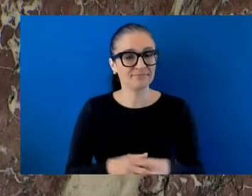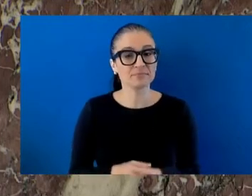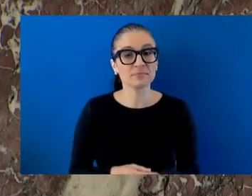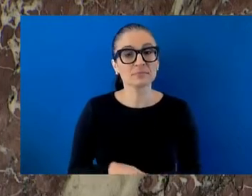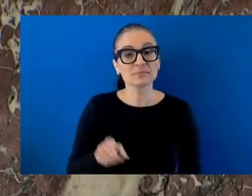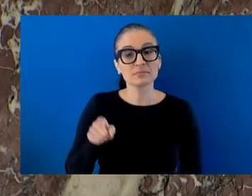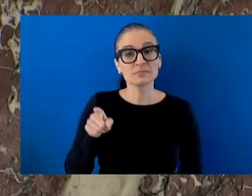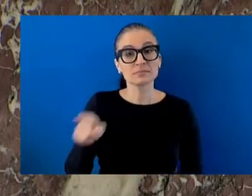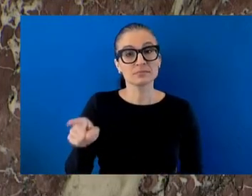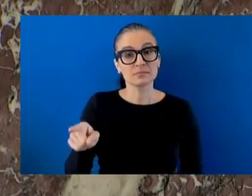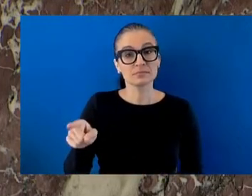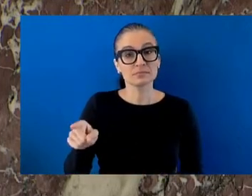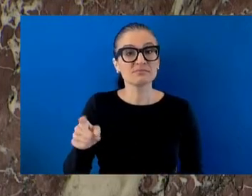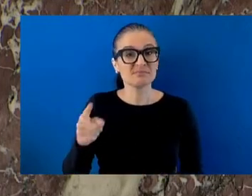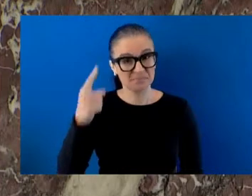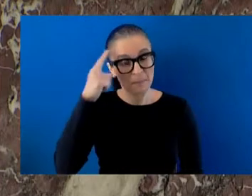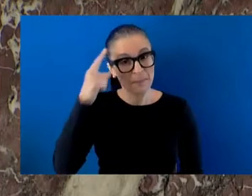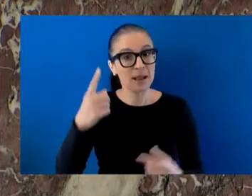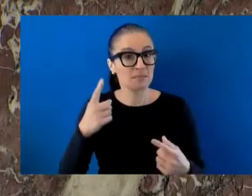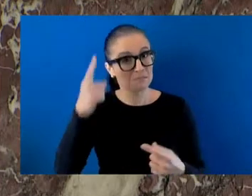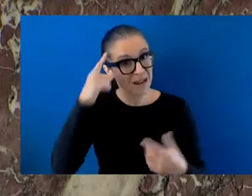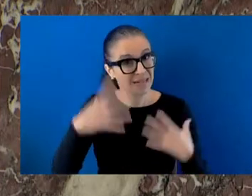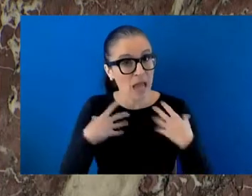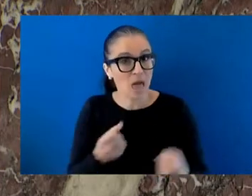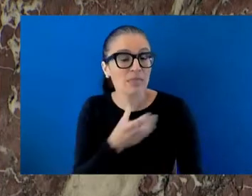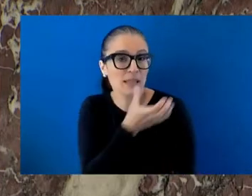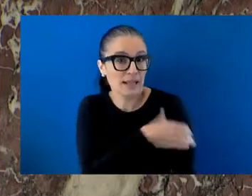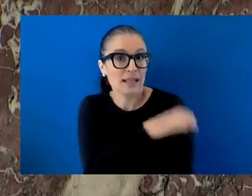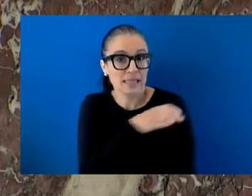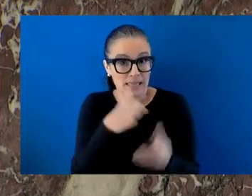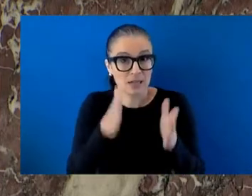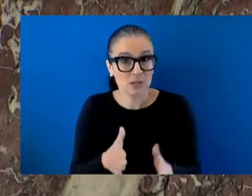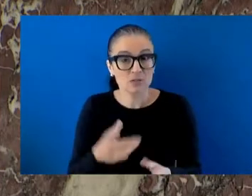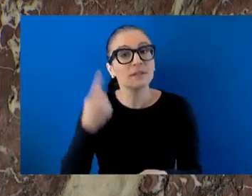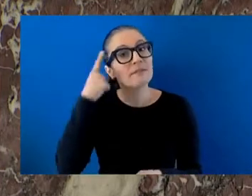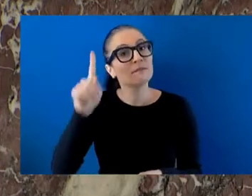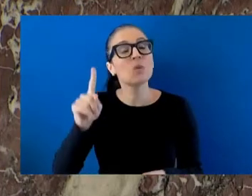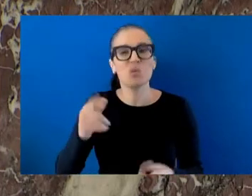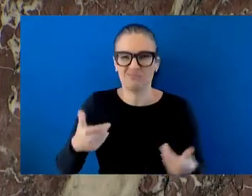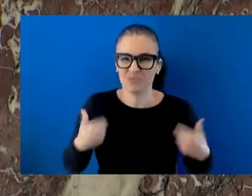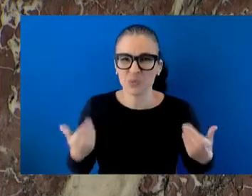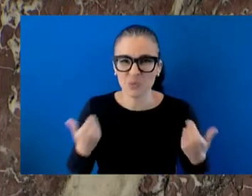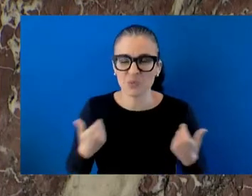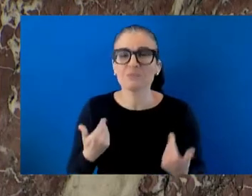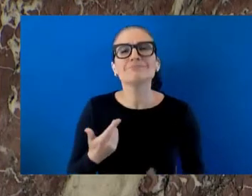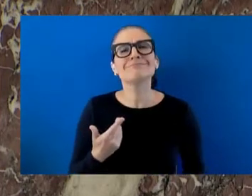please join me in making all three of these individuals very welcome in this House?